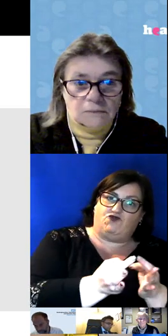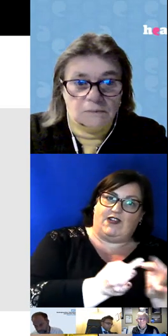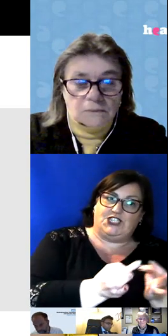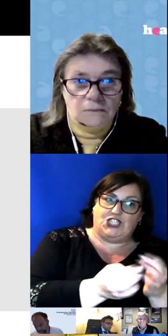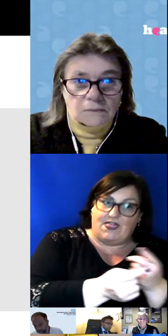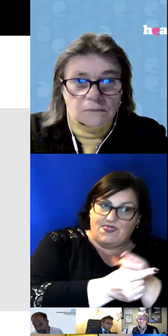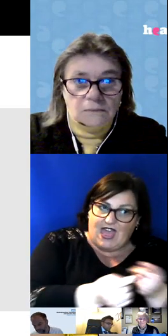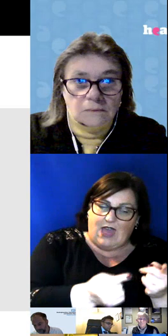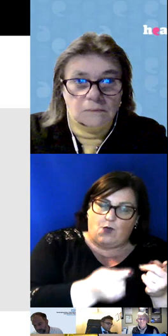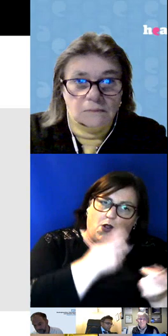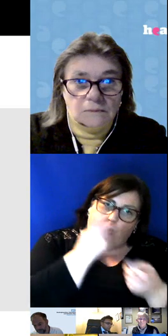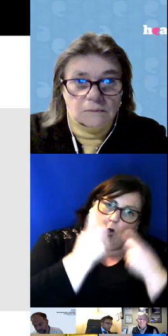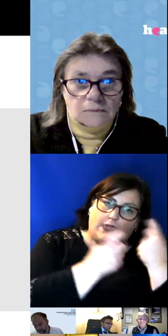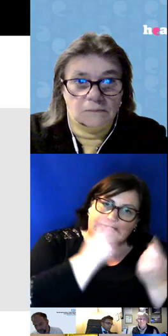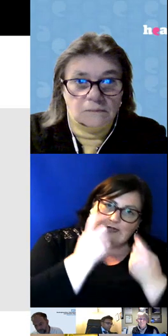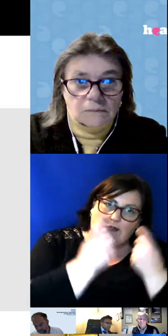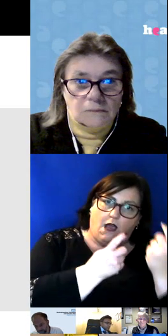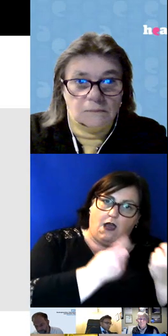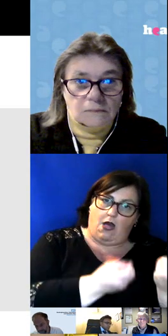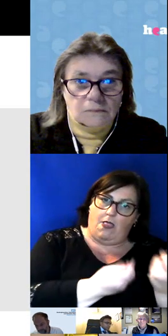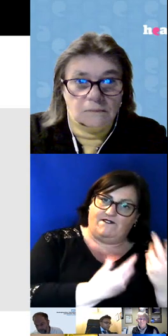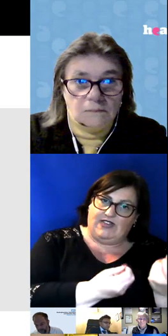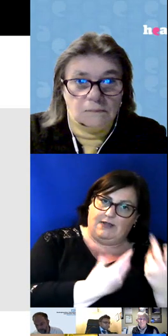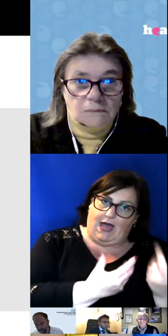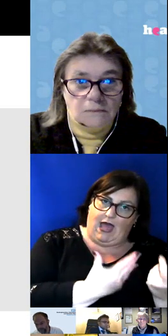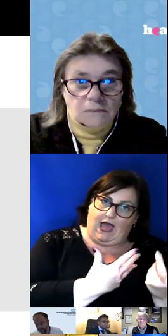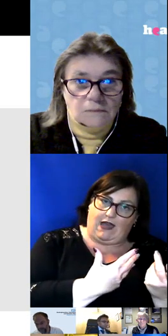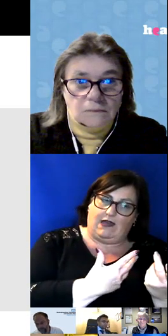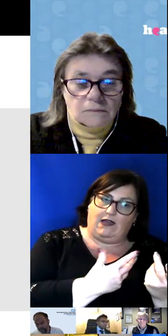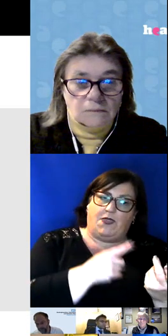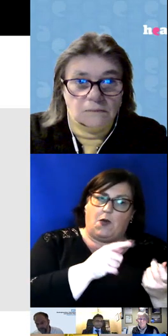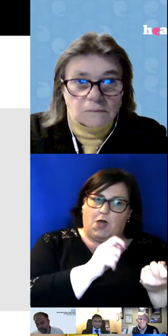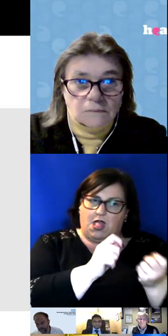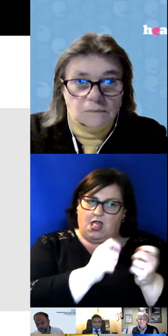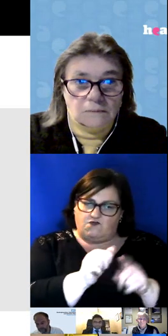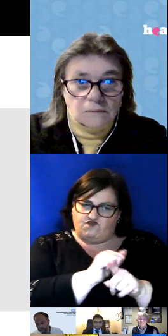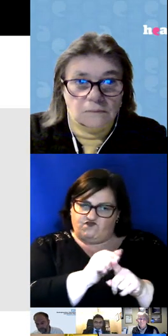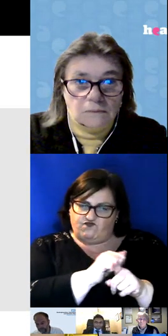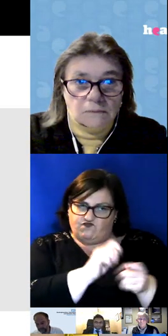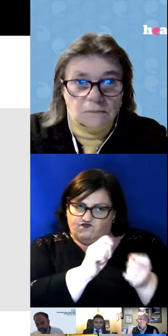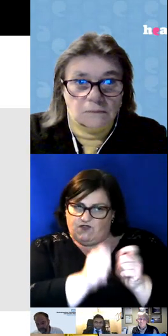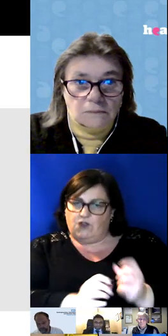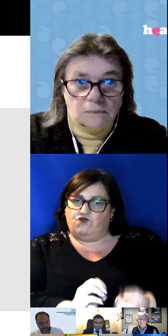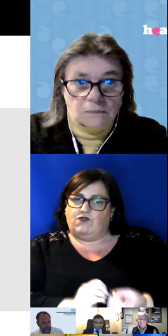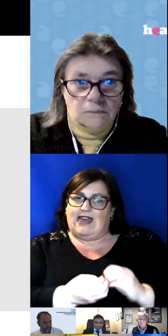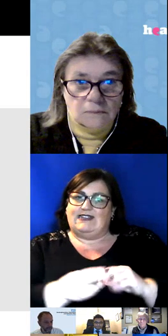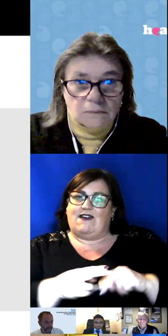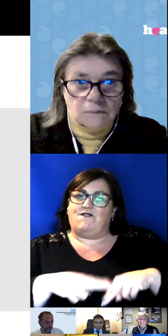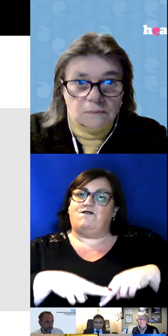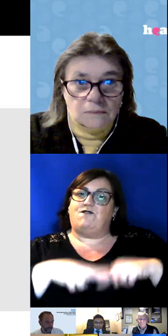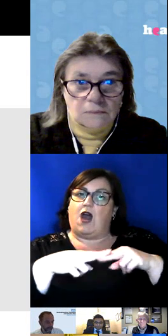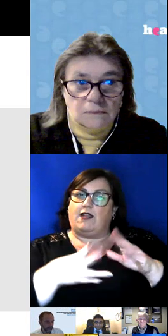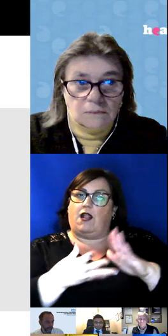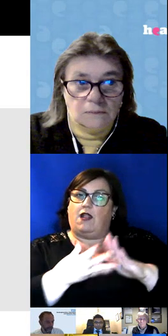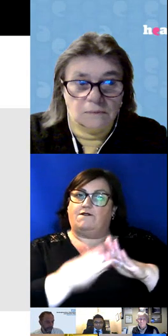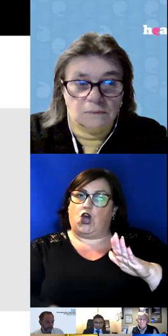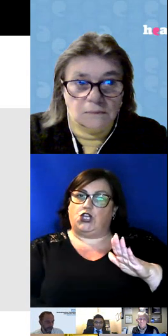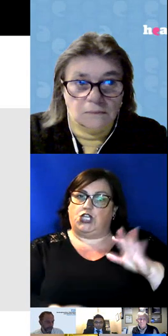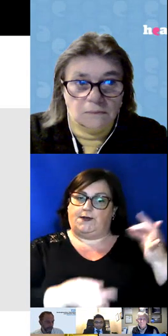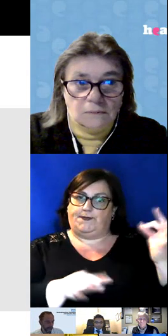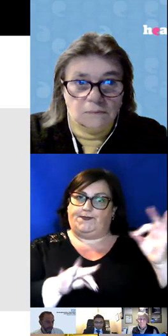got to turn that into a final version of the strategy document that will be for the Integrated